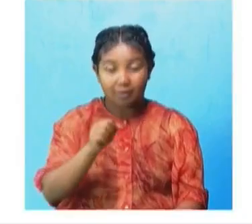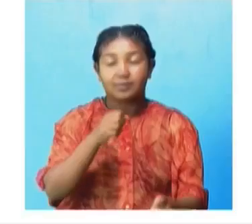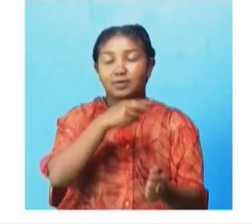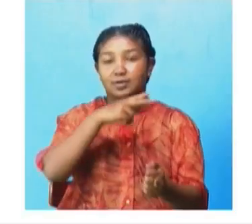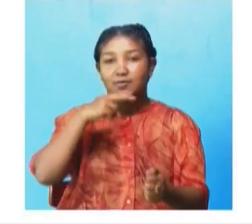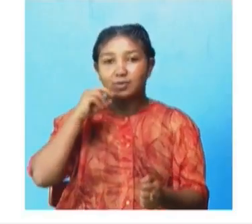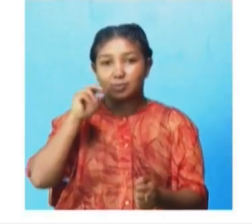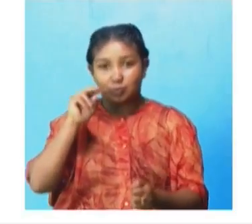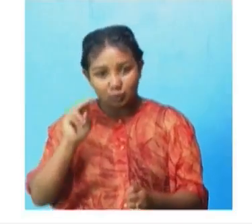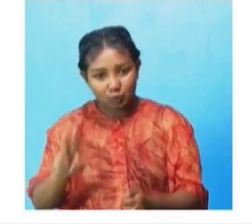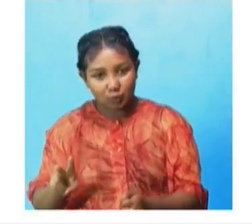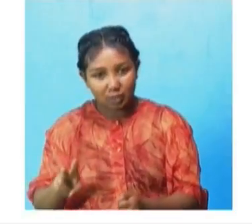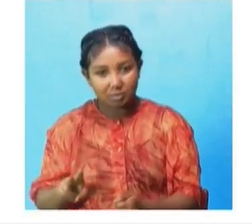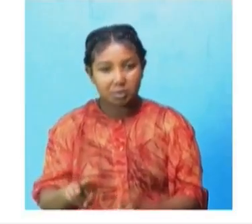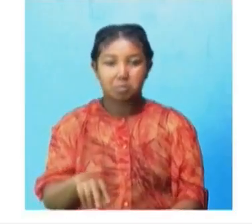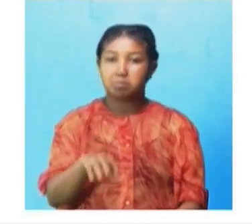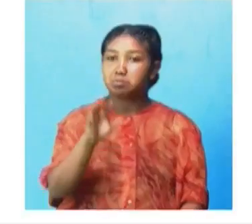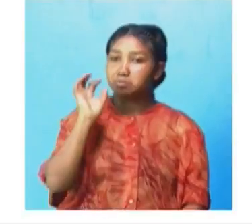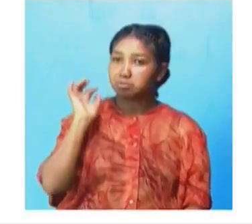Ran.